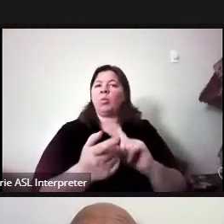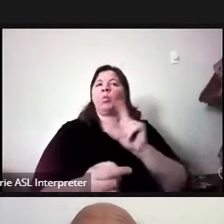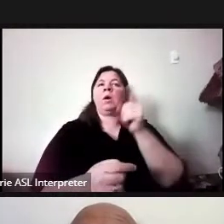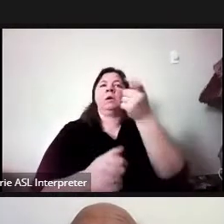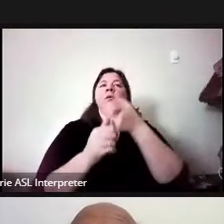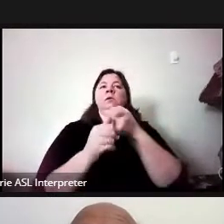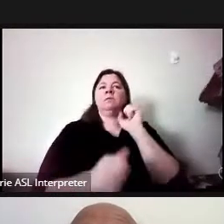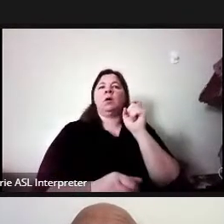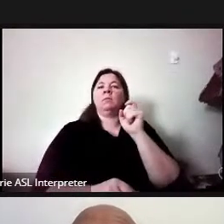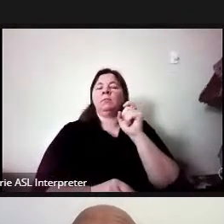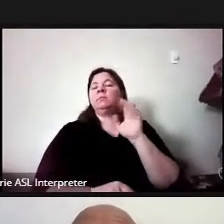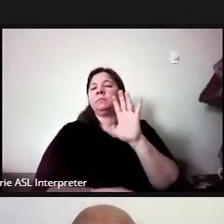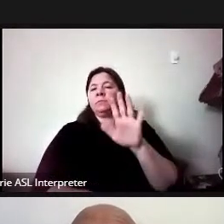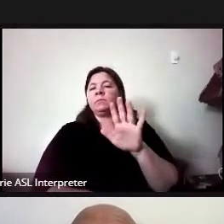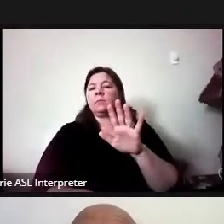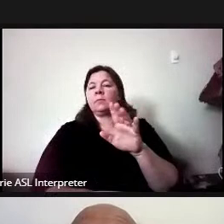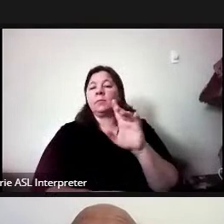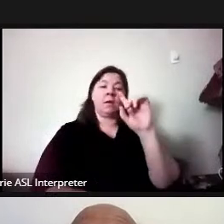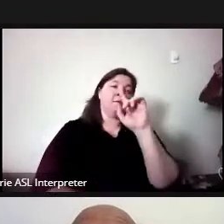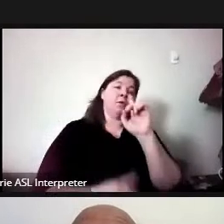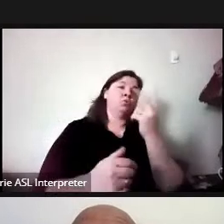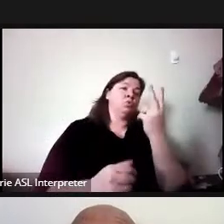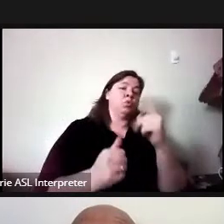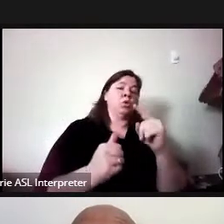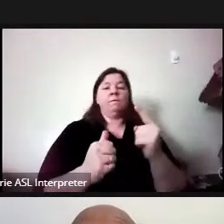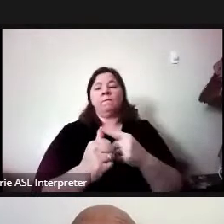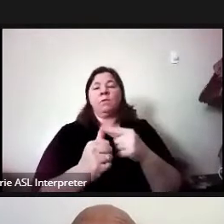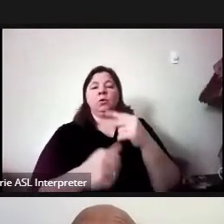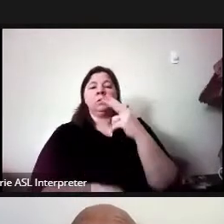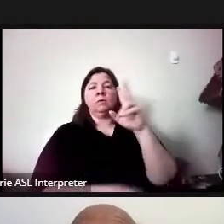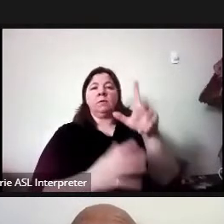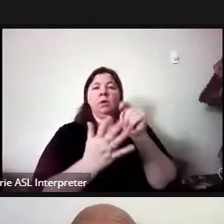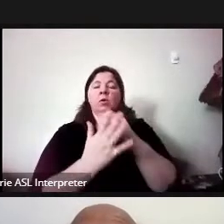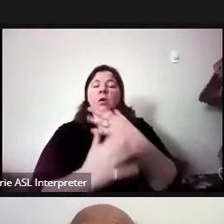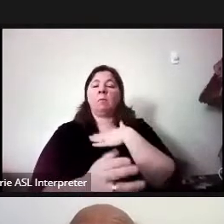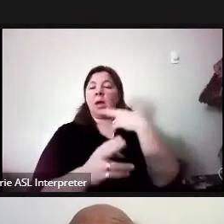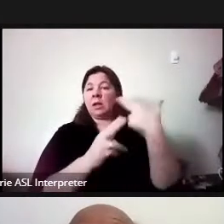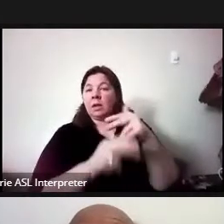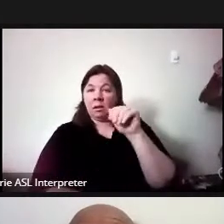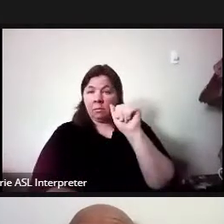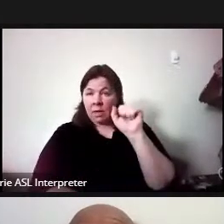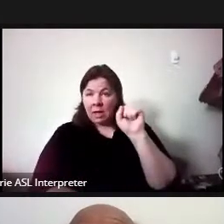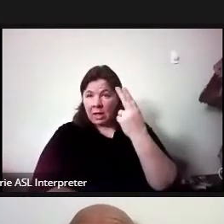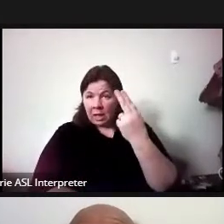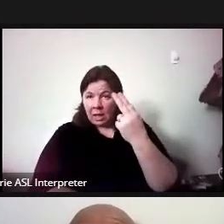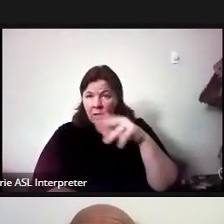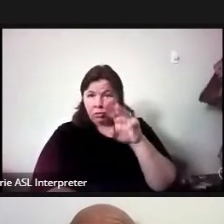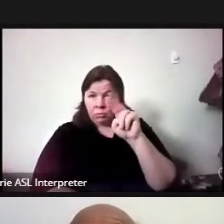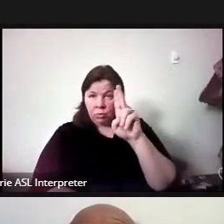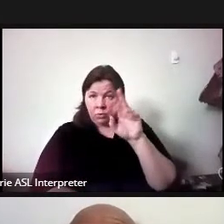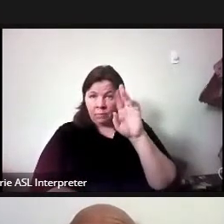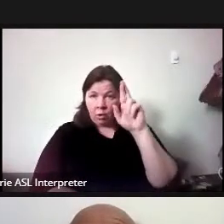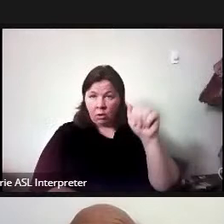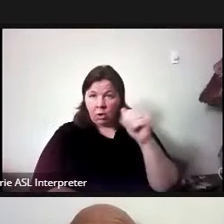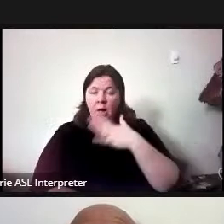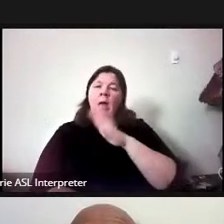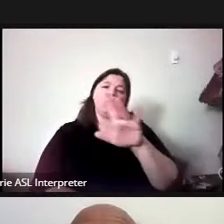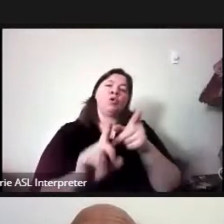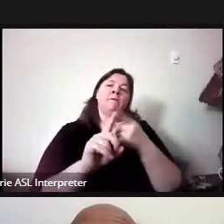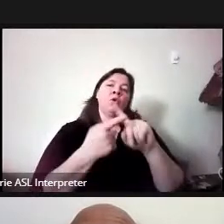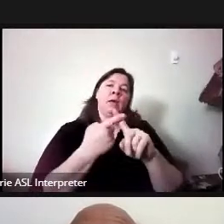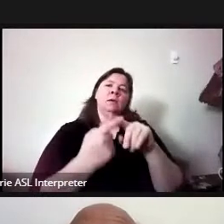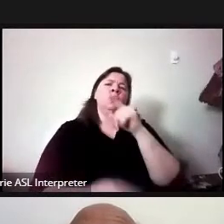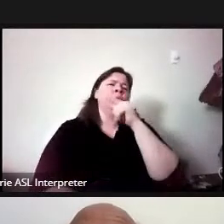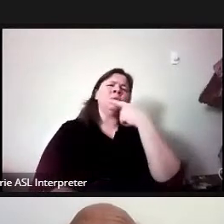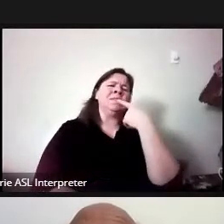he's a friend, because in those two first videos, that's what he started out. My name is Ash Mufarah, and I'm your friend. Yeah. Who